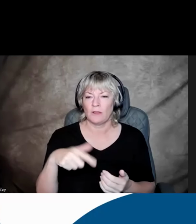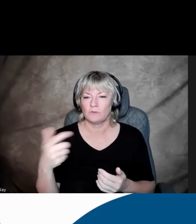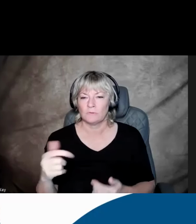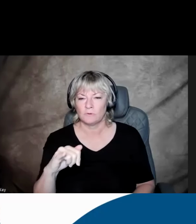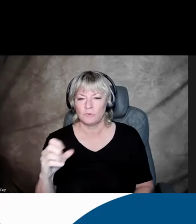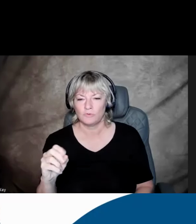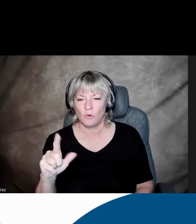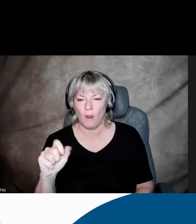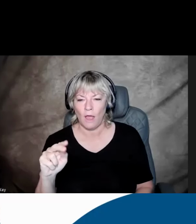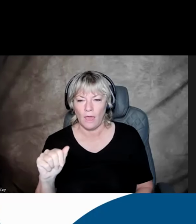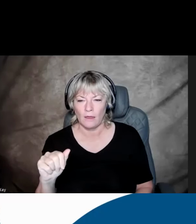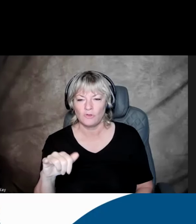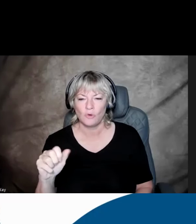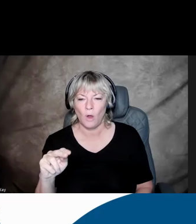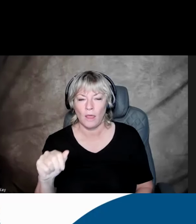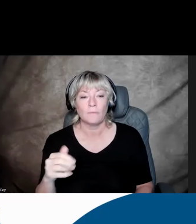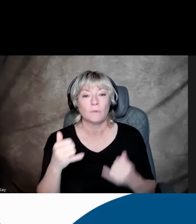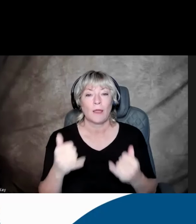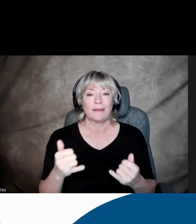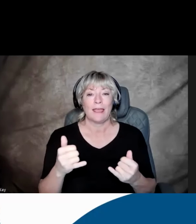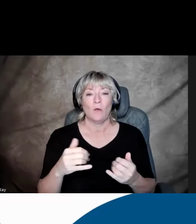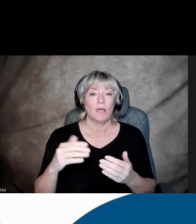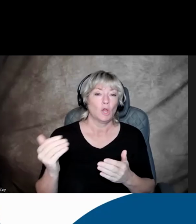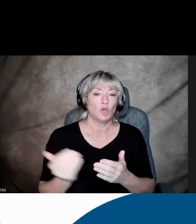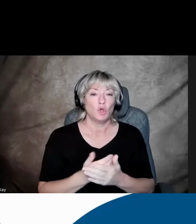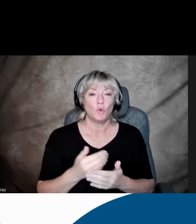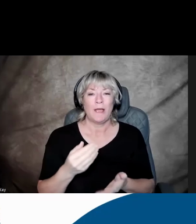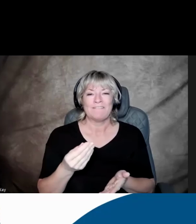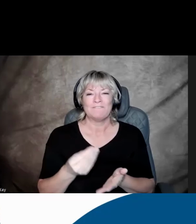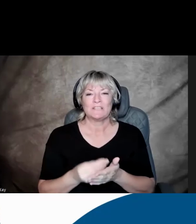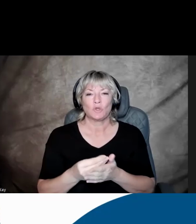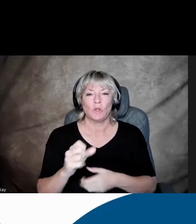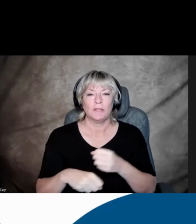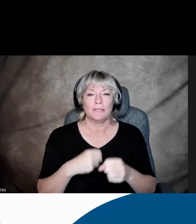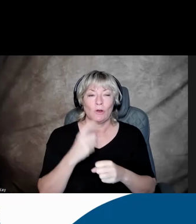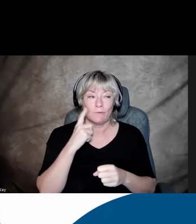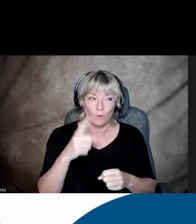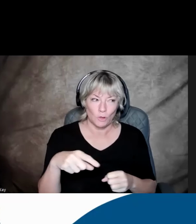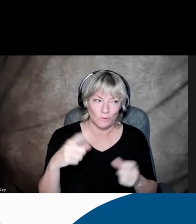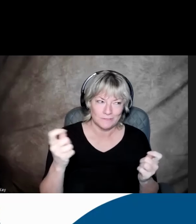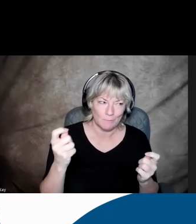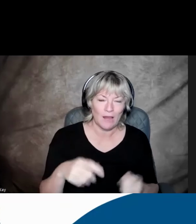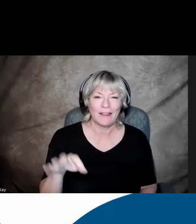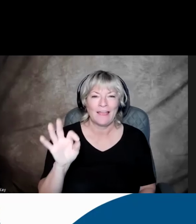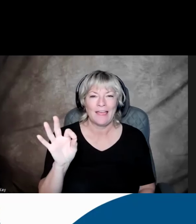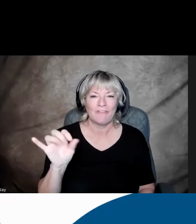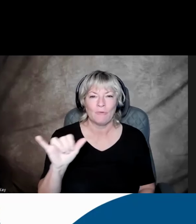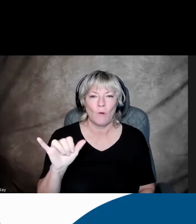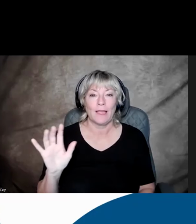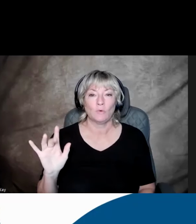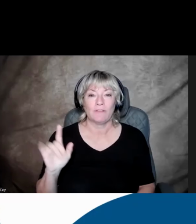Joanna. First, we are now in the midst of the new fiscal year for those who celebrate. It is FY25 as of